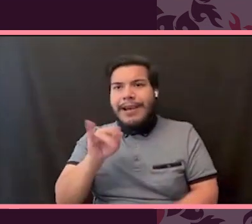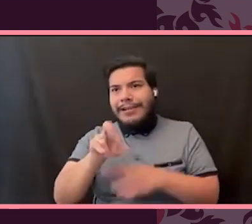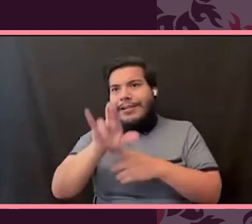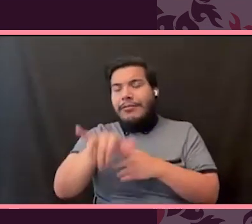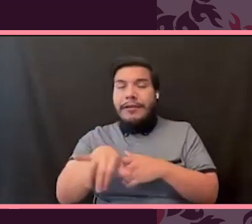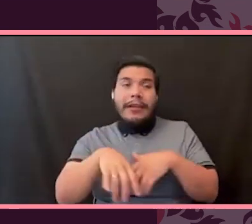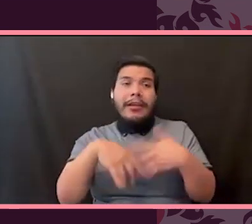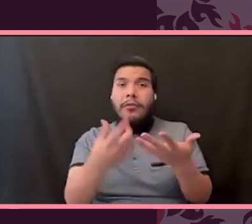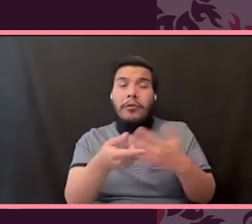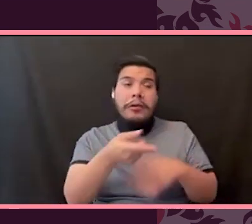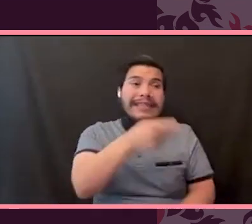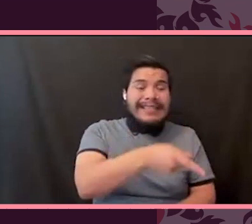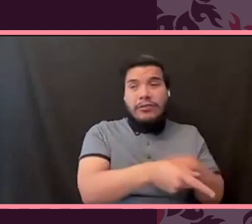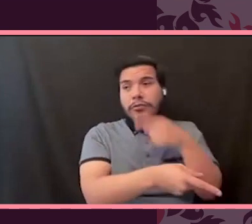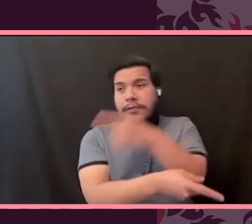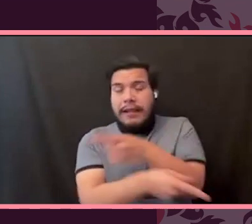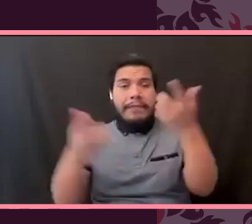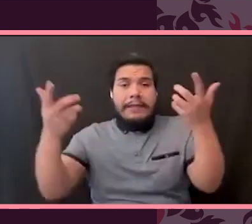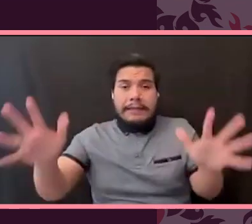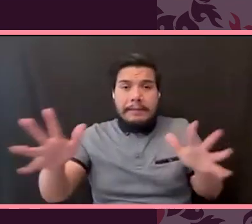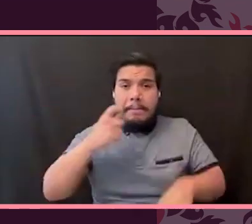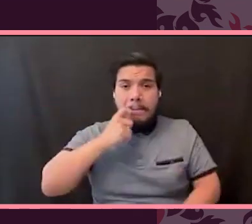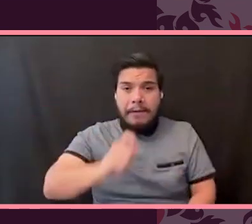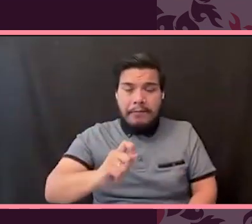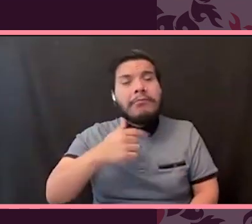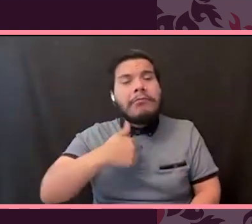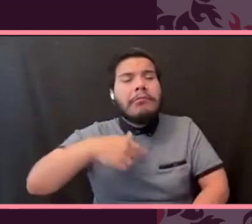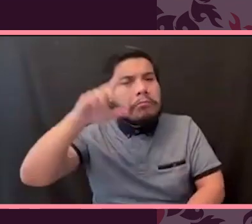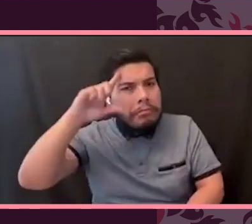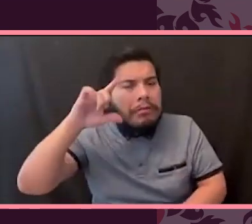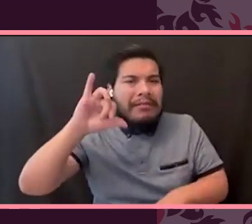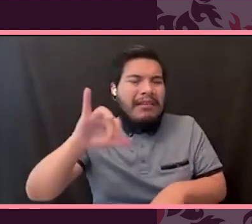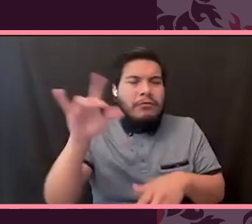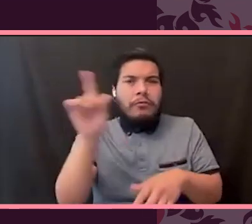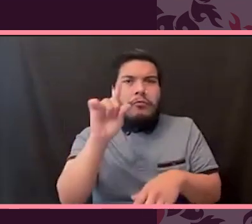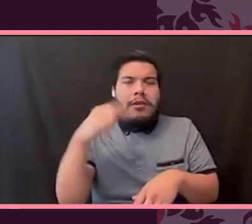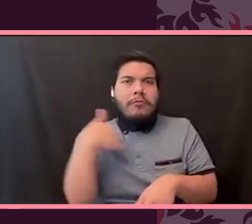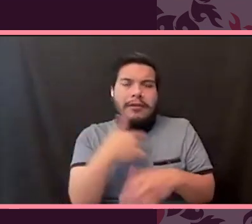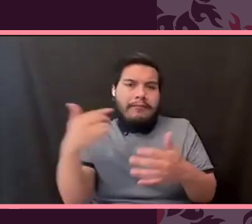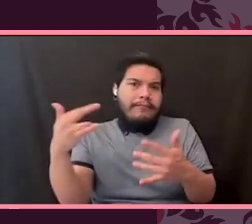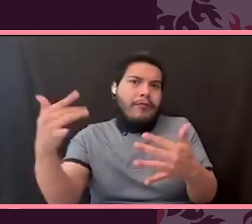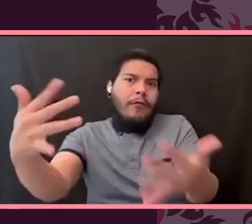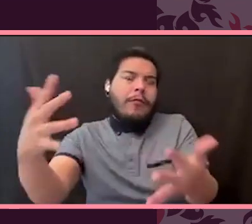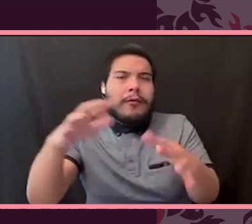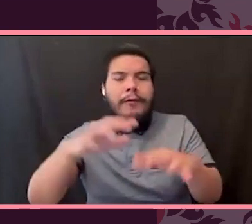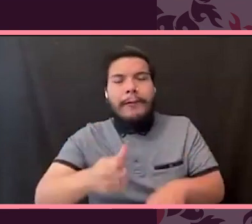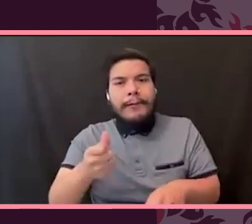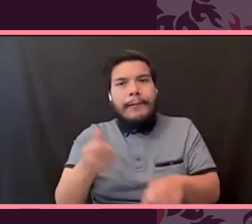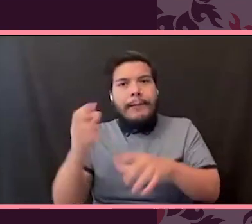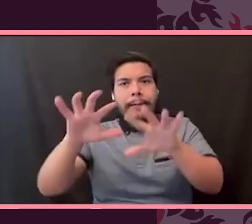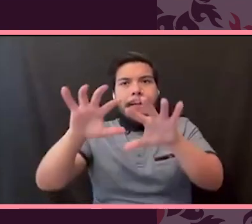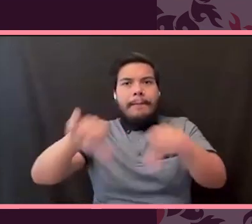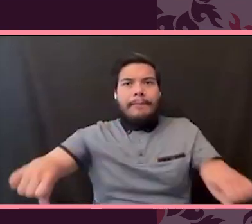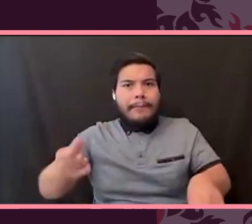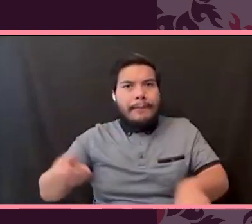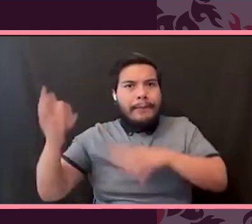thing or you're that thing, I think that's kind of where I hope we go, in a way where we allow people to be the